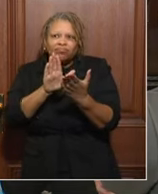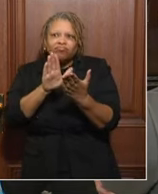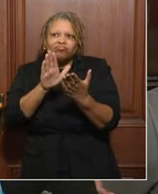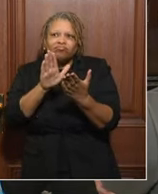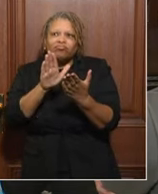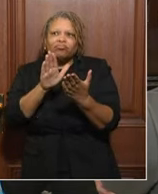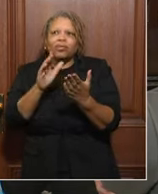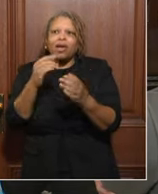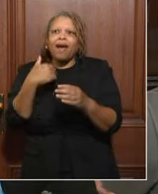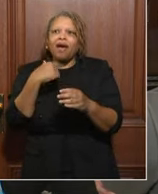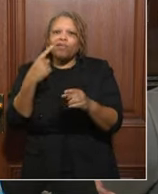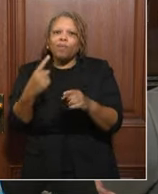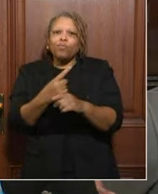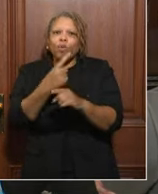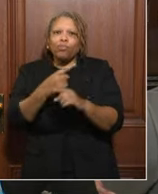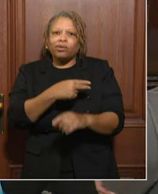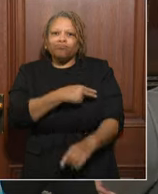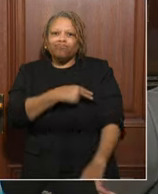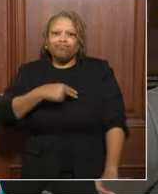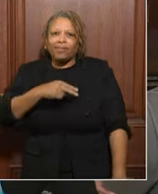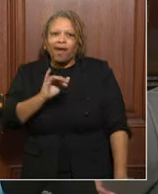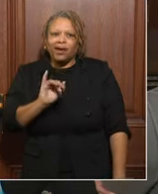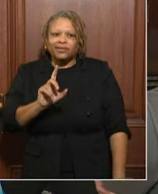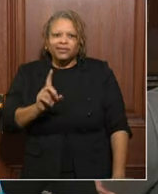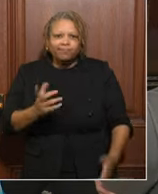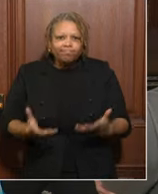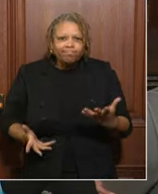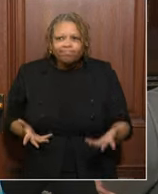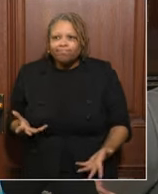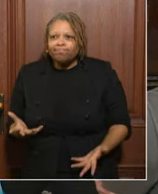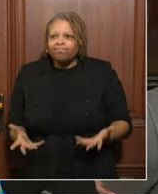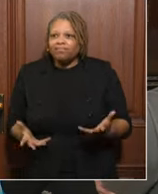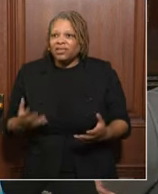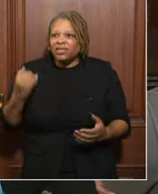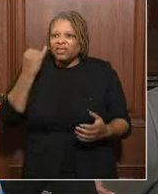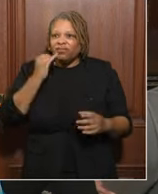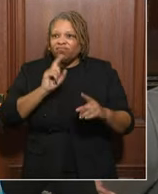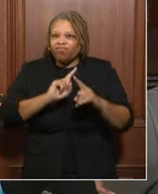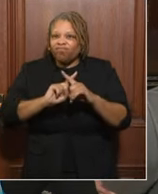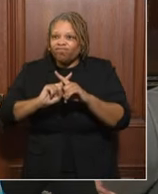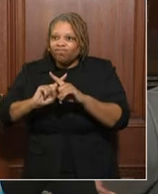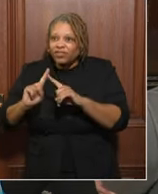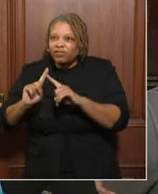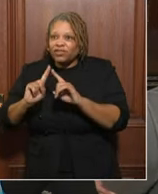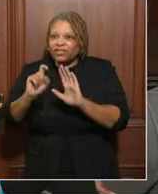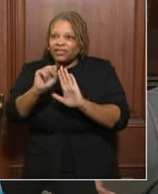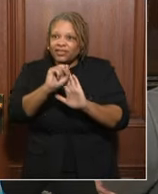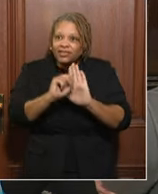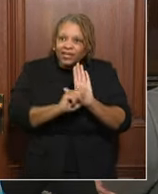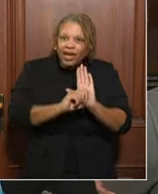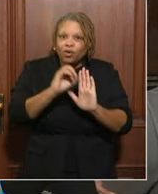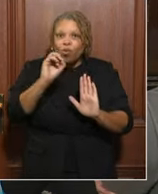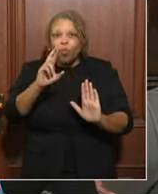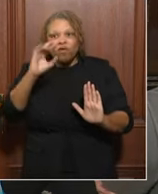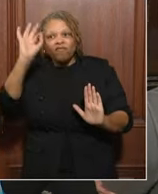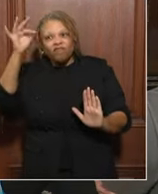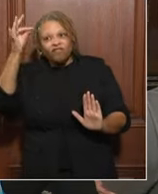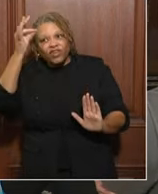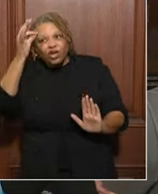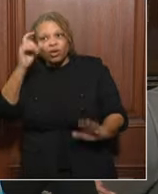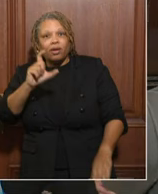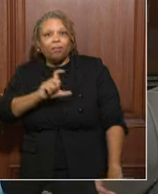happen this time around when different law enforcement agencies, federal law enforcement agencies come to D.C.